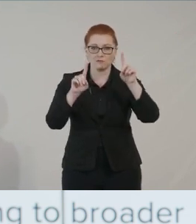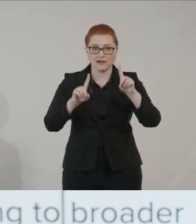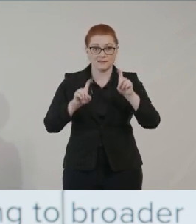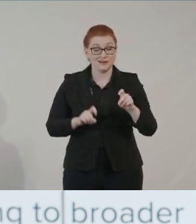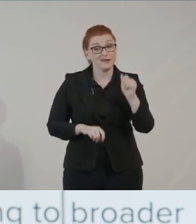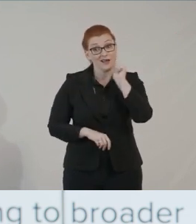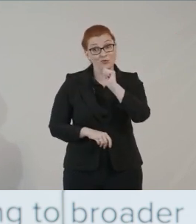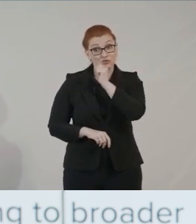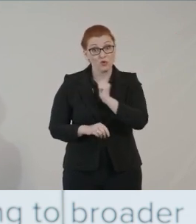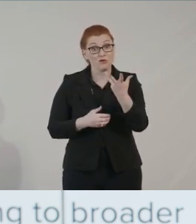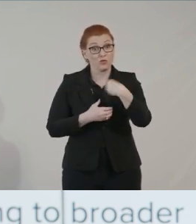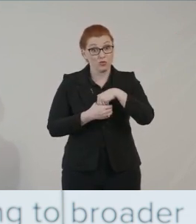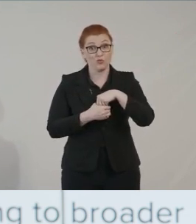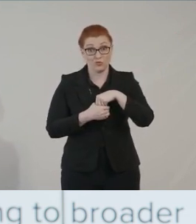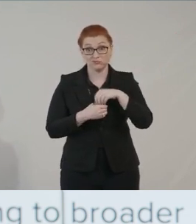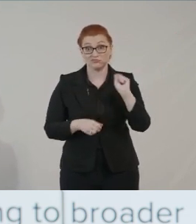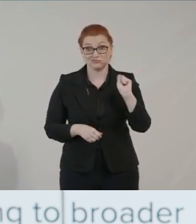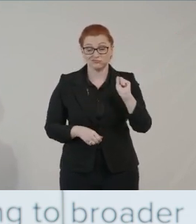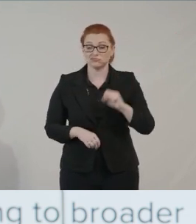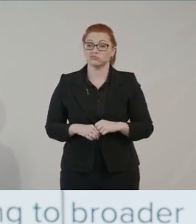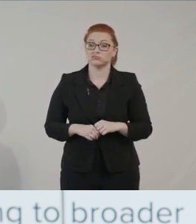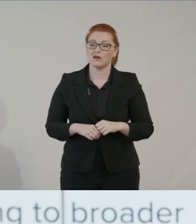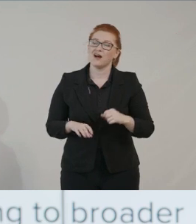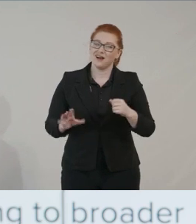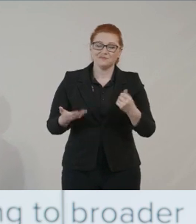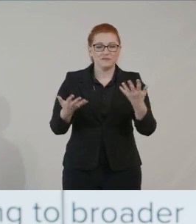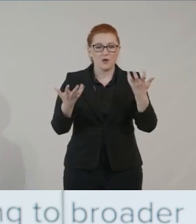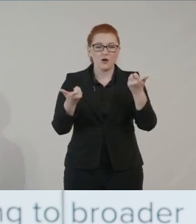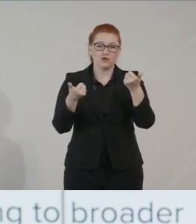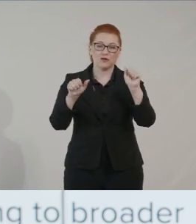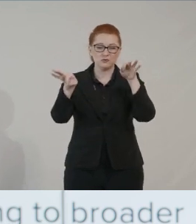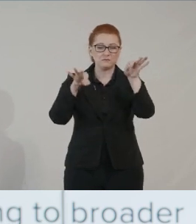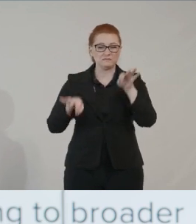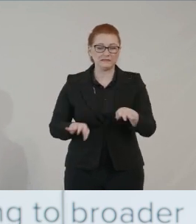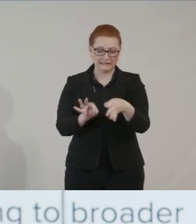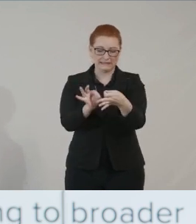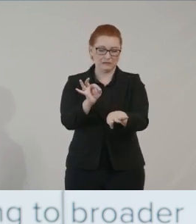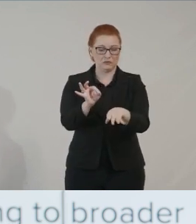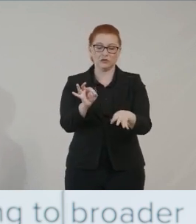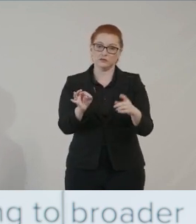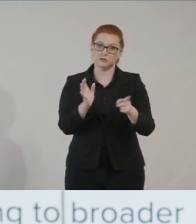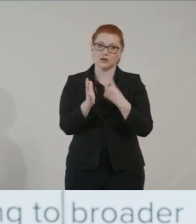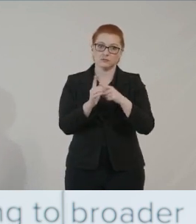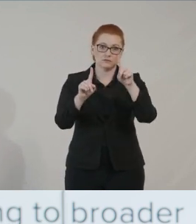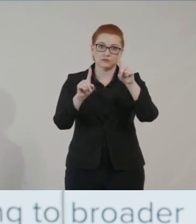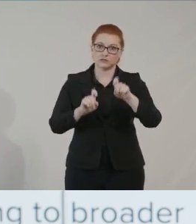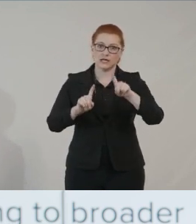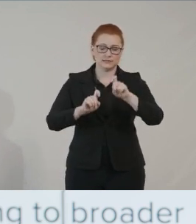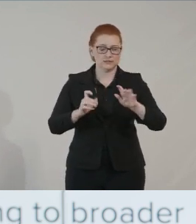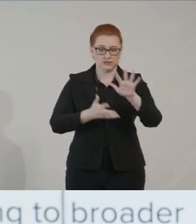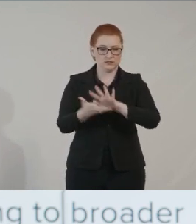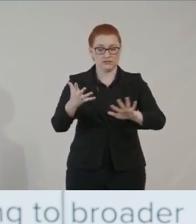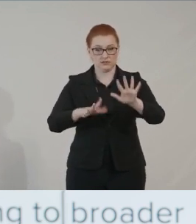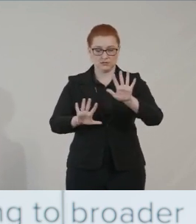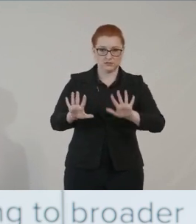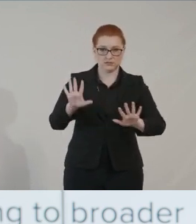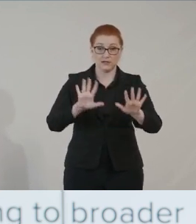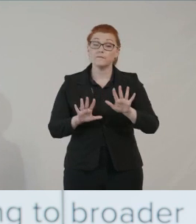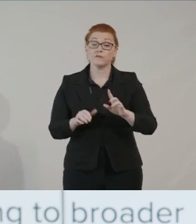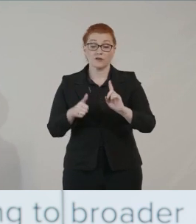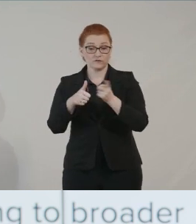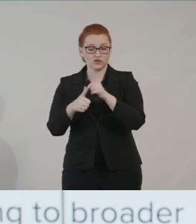try to simplify it because I think the testing can be confusing. Diagnostic testing. This is the testing that tells you if you're